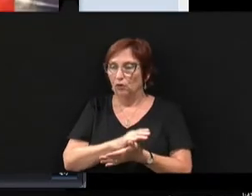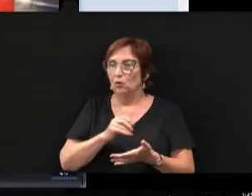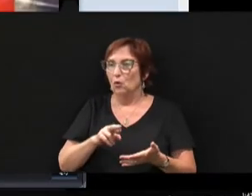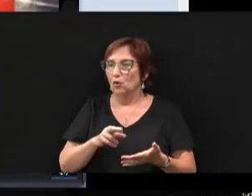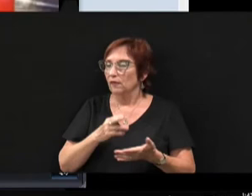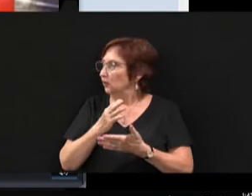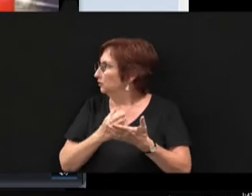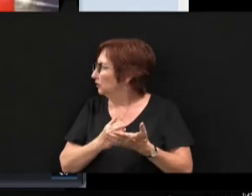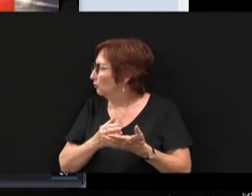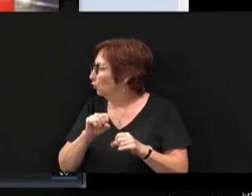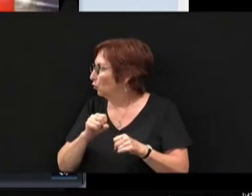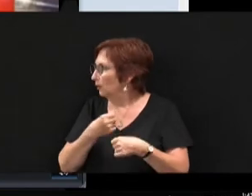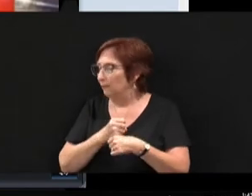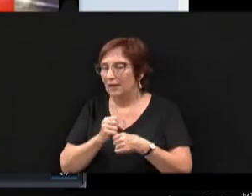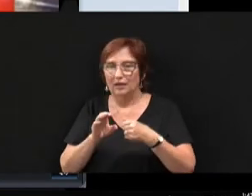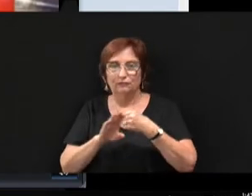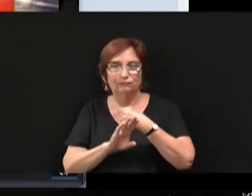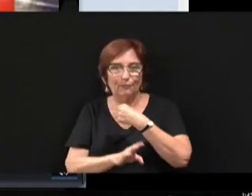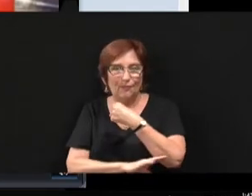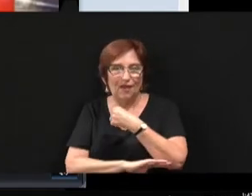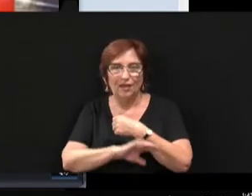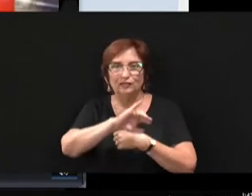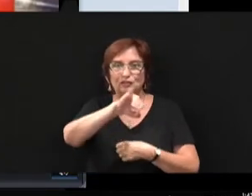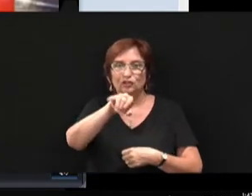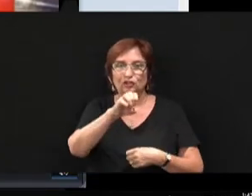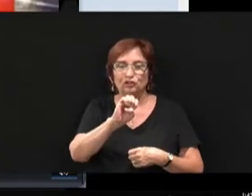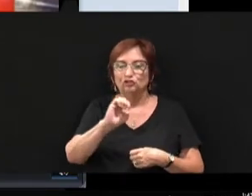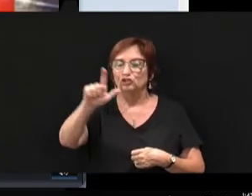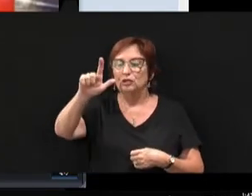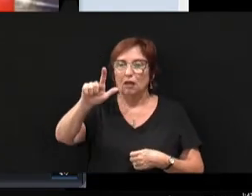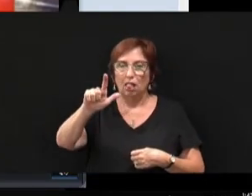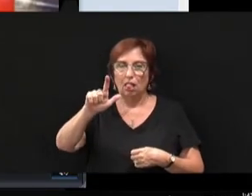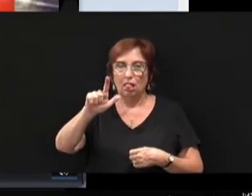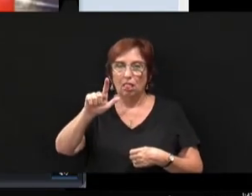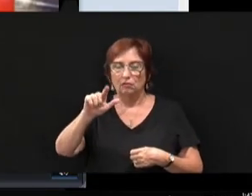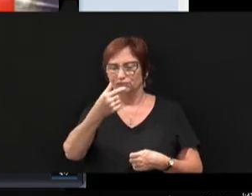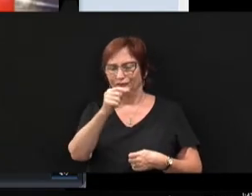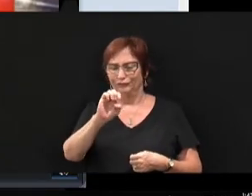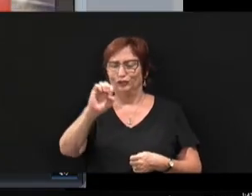you can make, which Jamie or Lacey will tell you more about those in a moment.